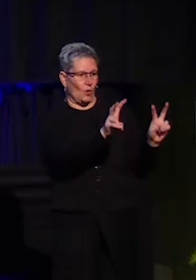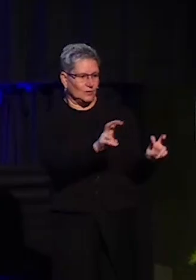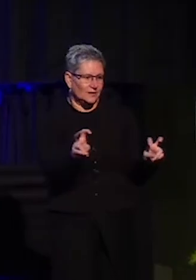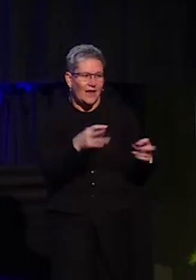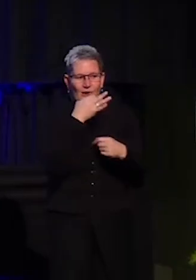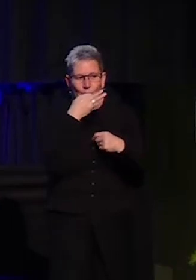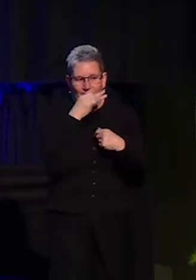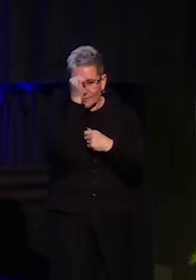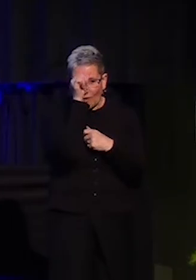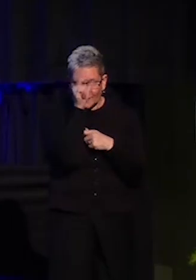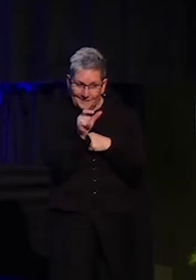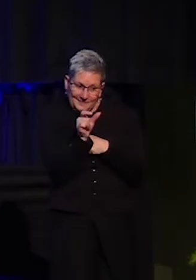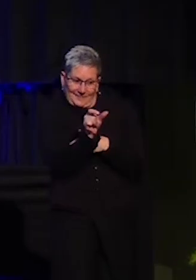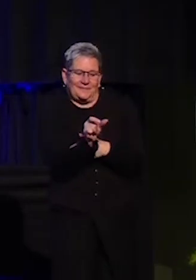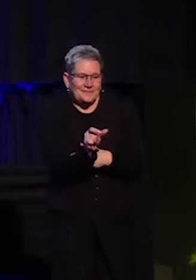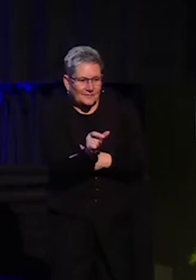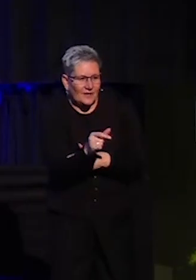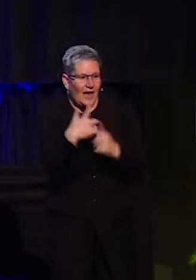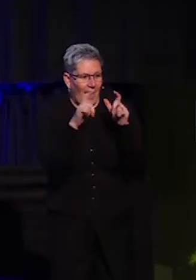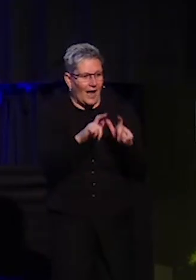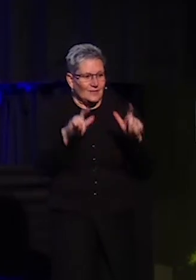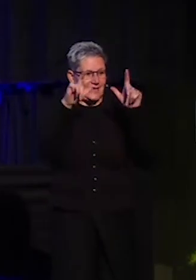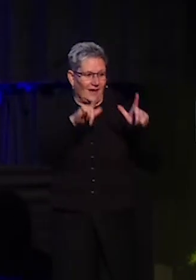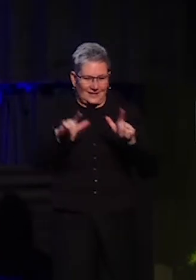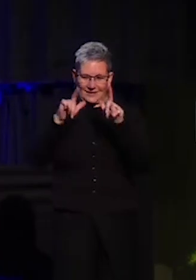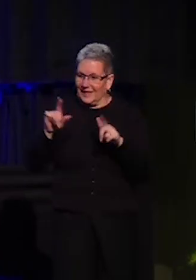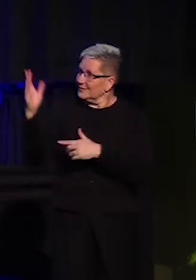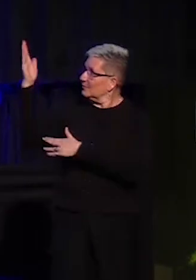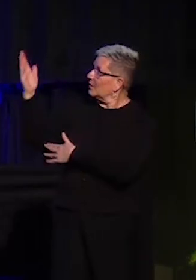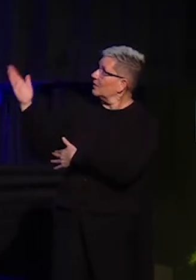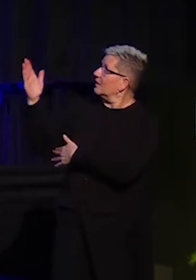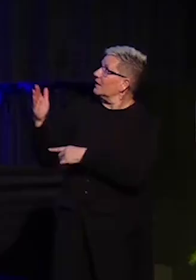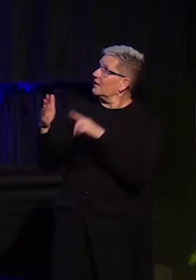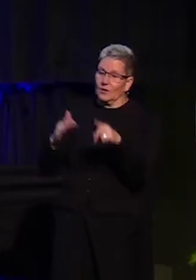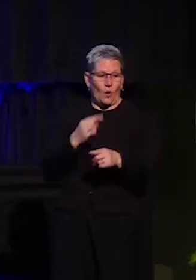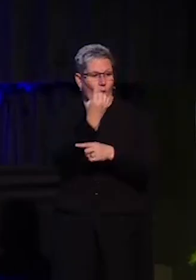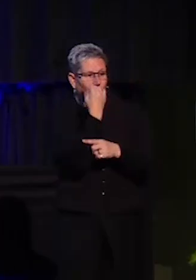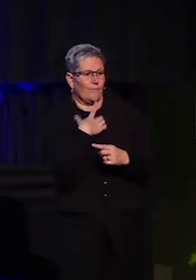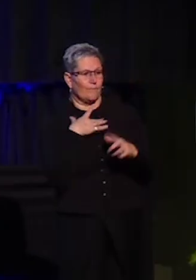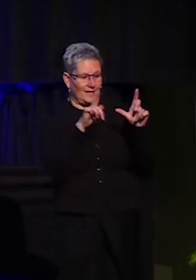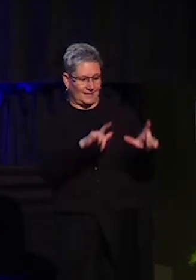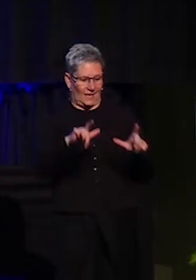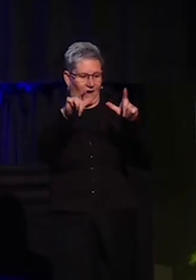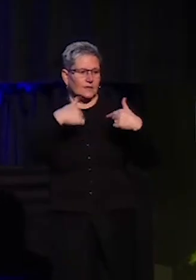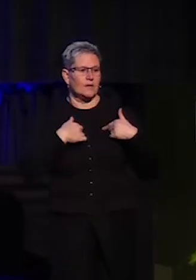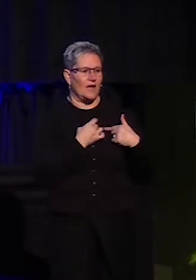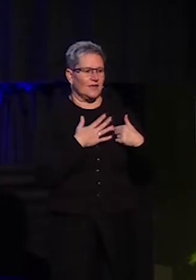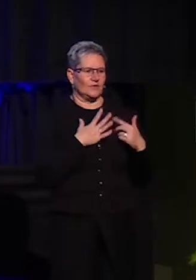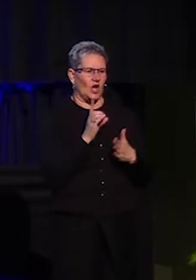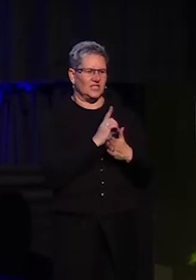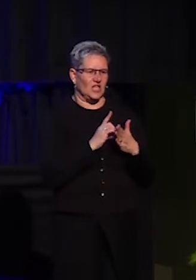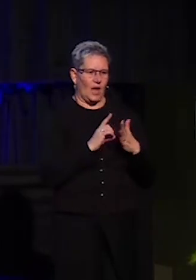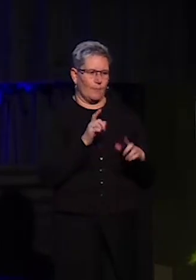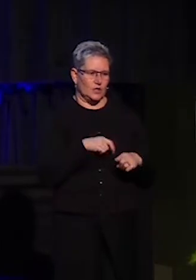wisdom, and they're all presented on slides. The only thing my slides will actually tell you is that I'm not a designer.